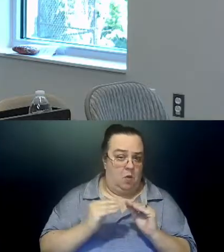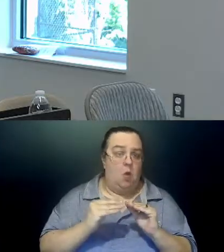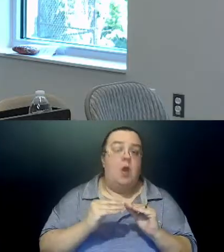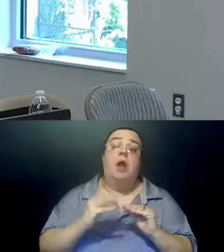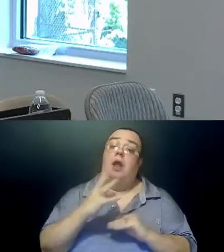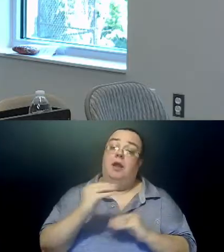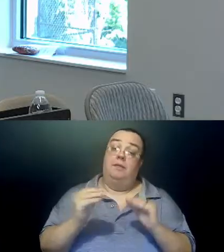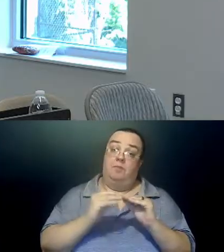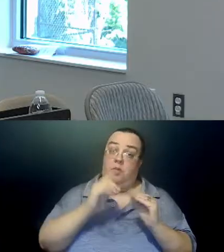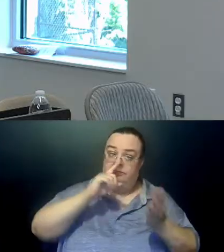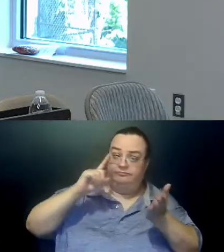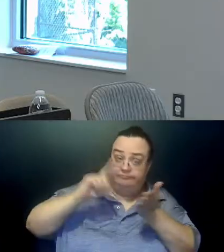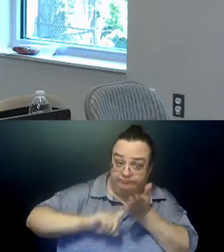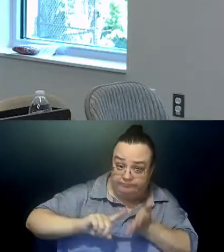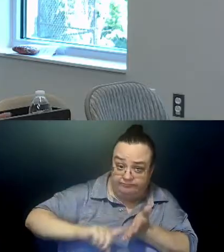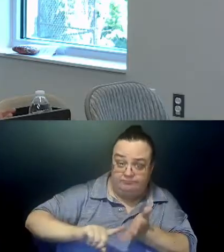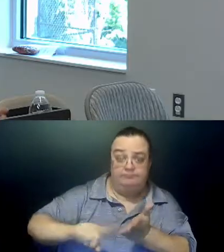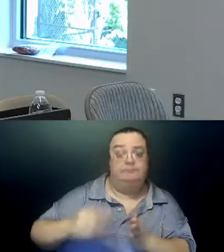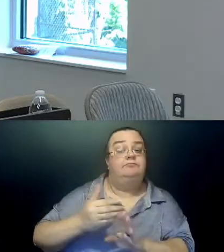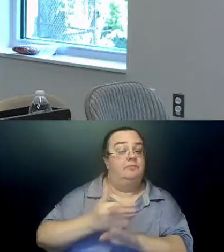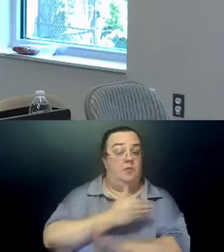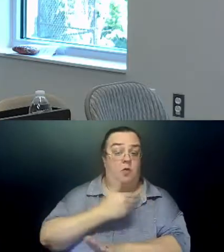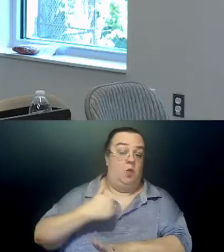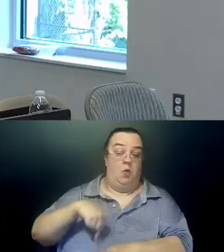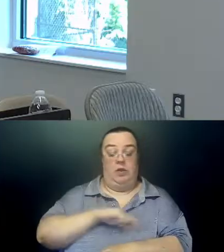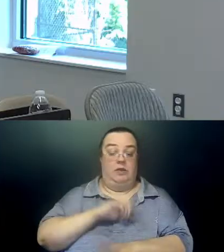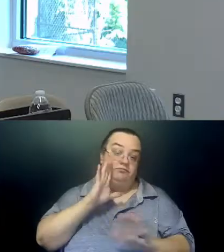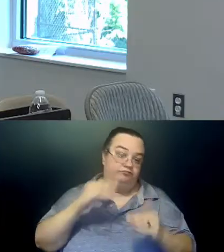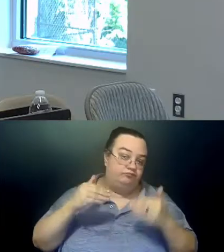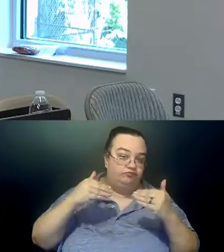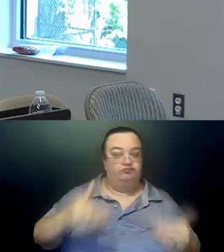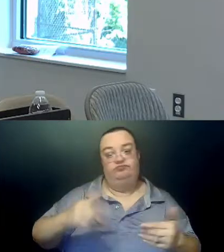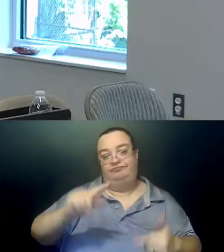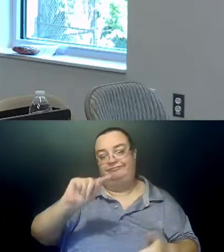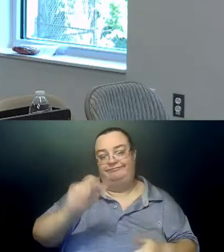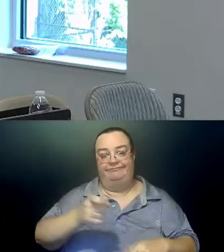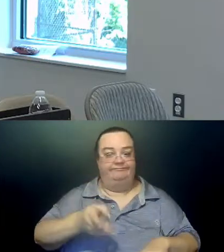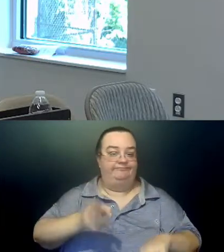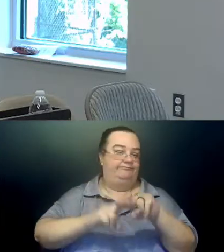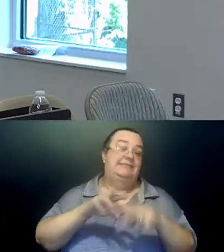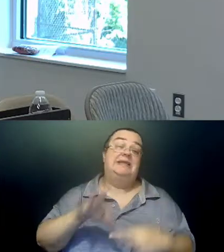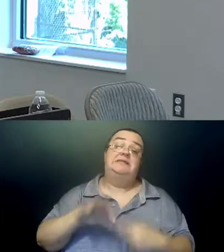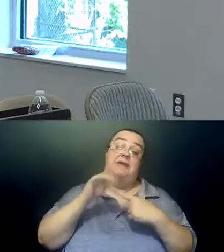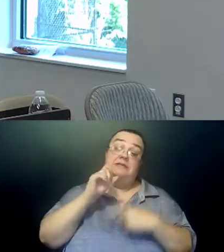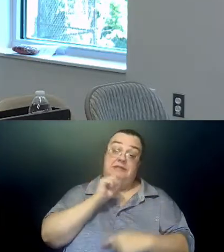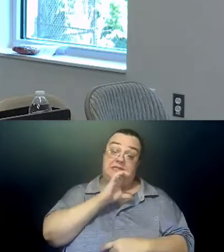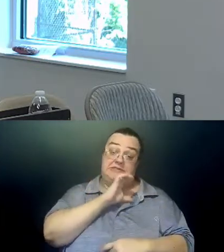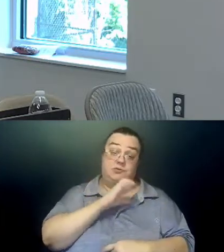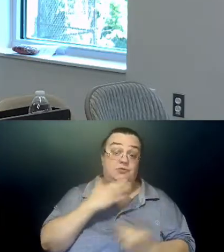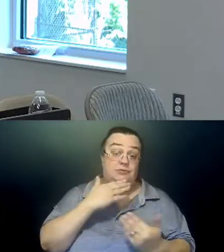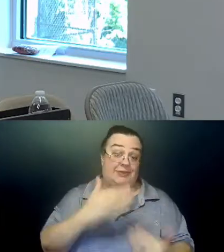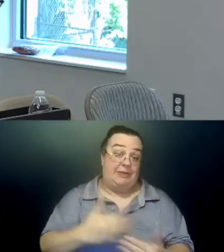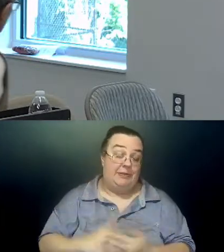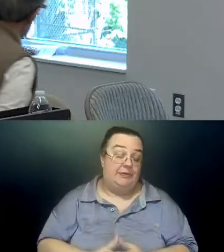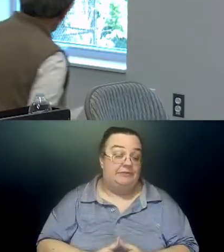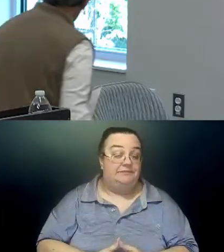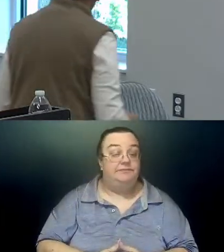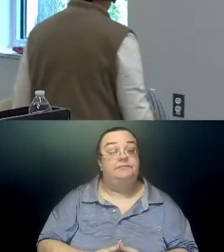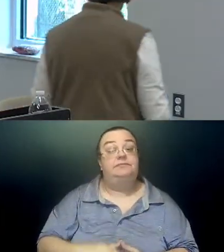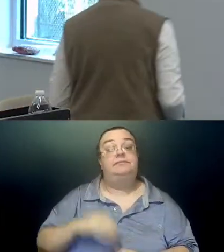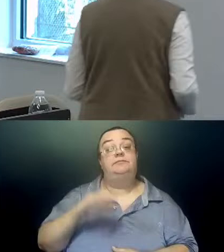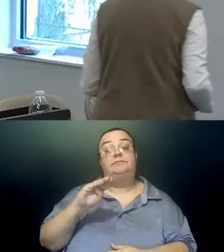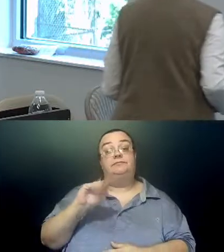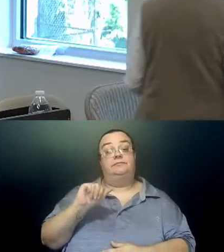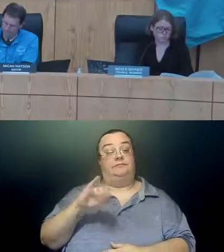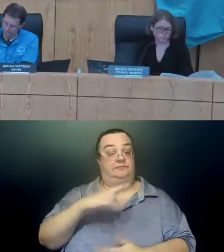investigation before we just tax us, especially the seniors. Thank you. Thank you for that.